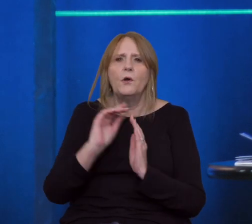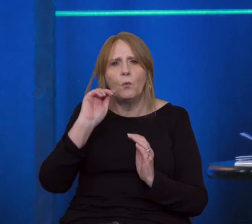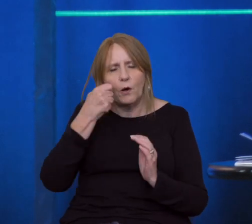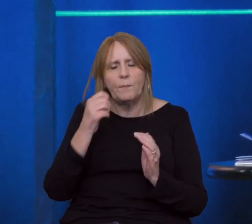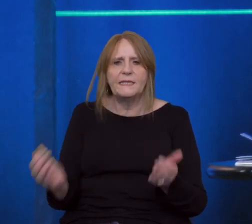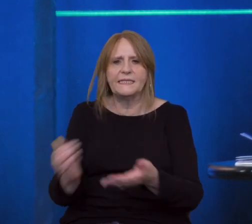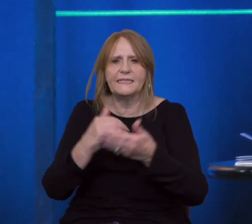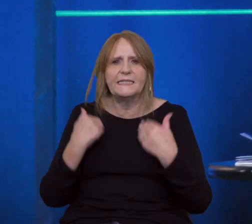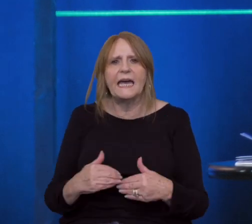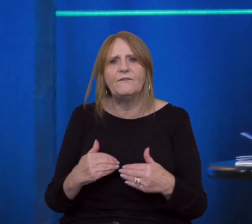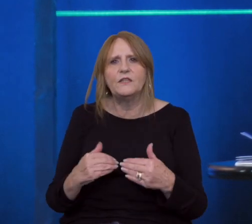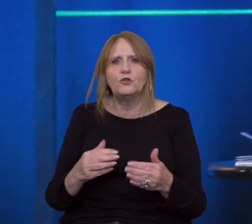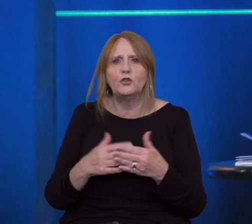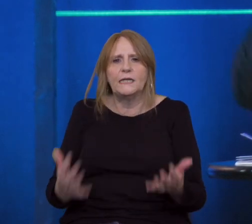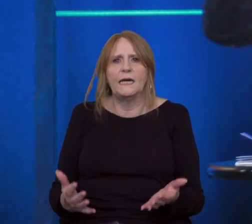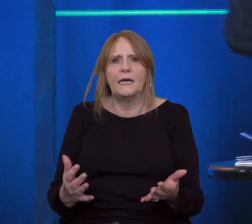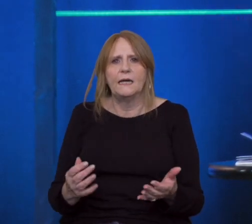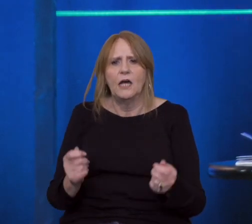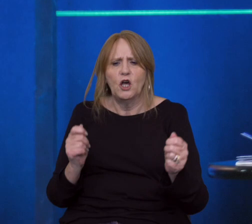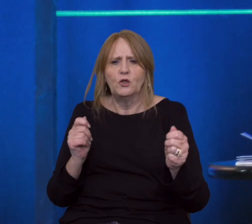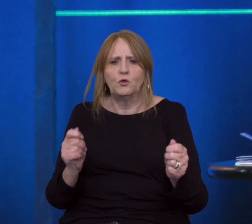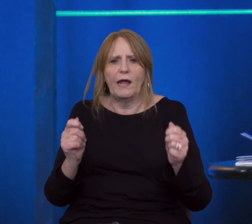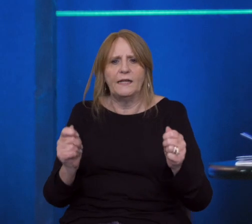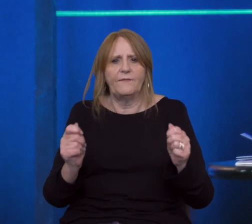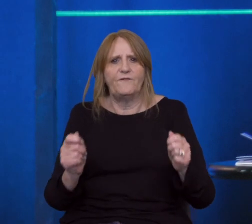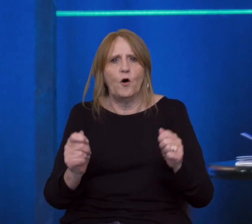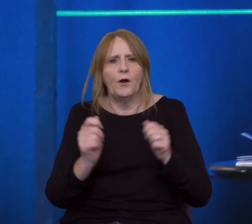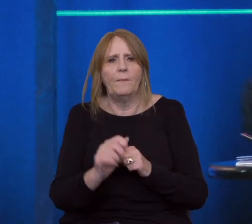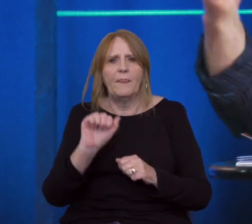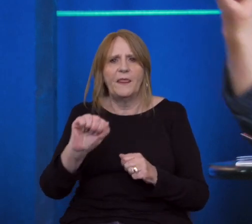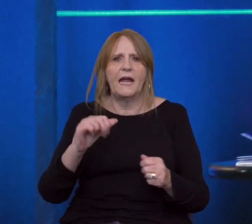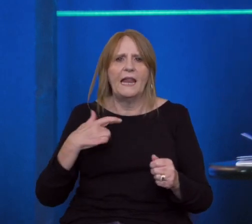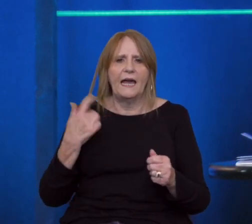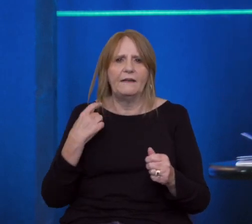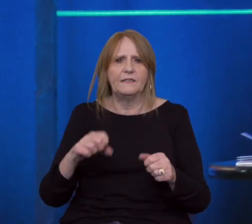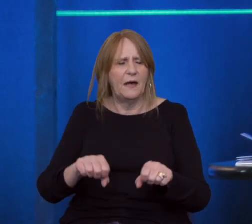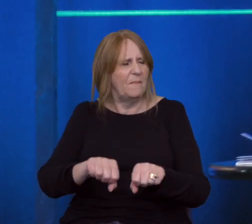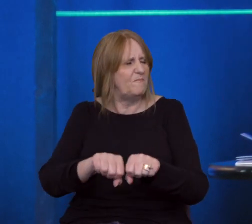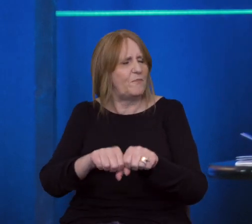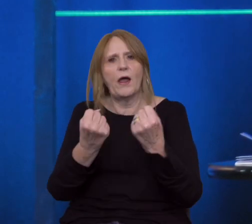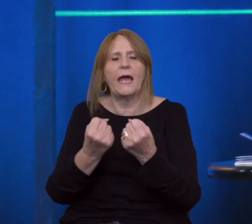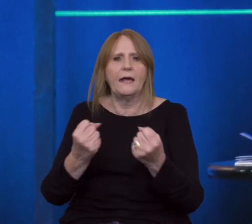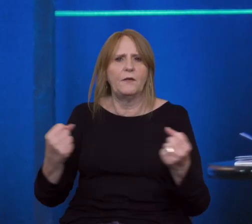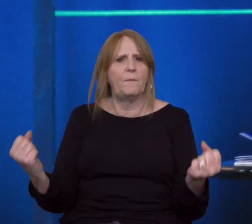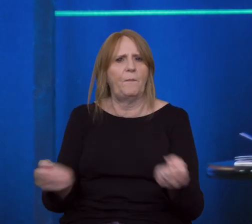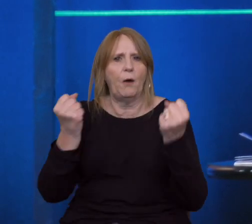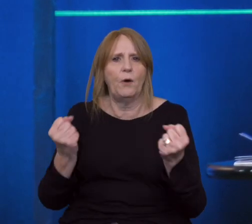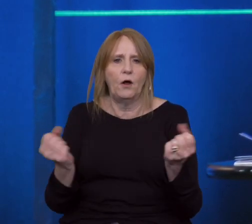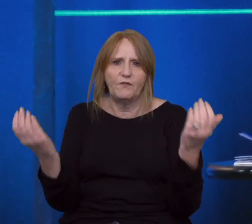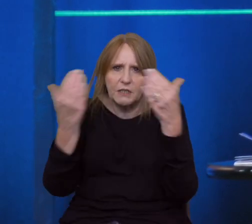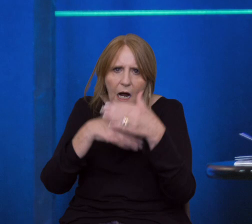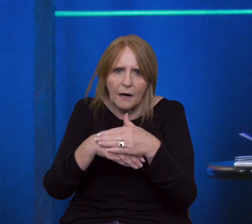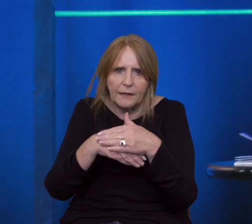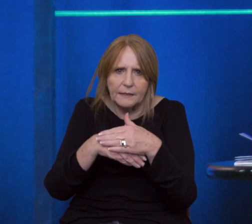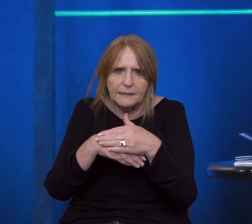today. Transform their lives. Break the power of darkness. Bring them into the life of heaven through